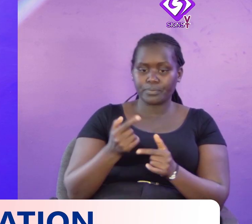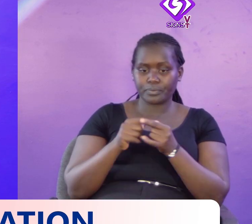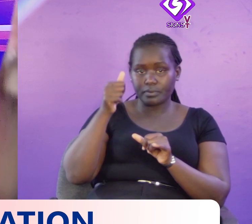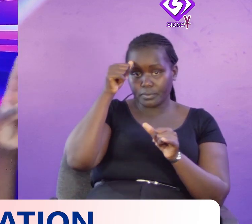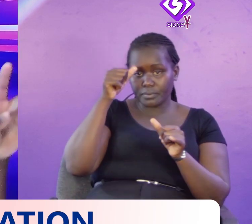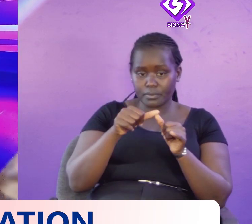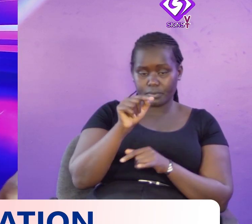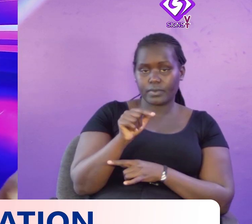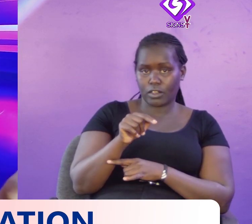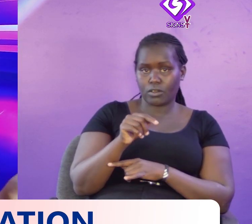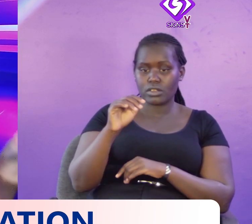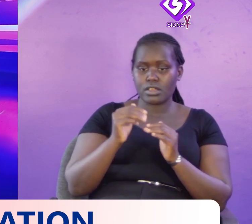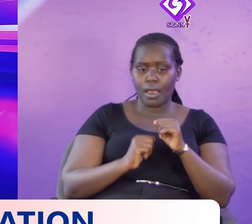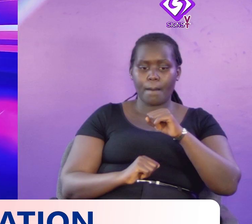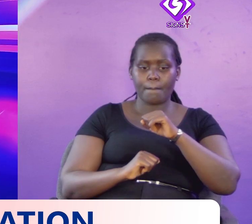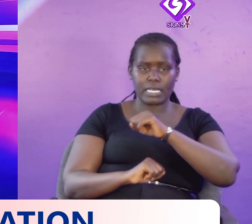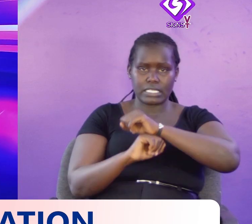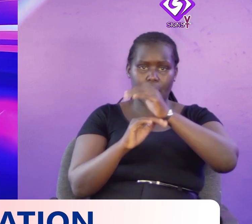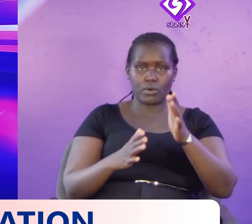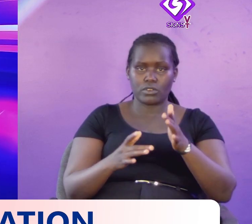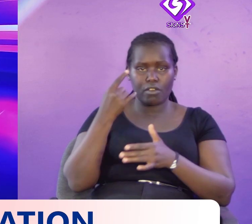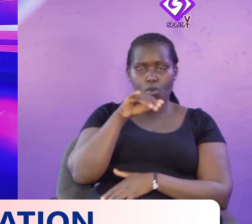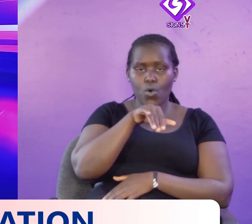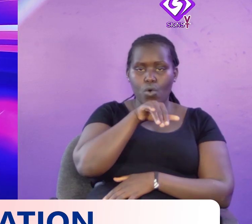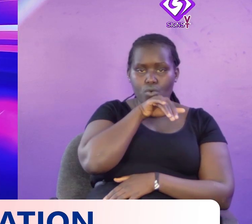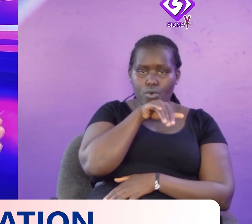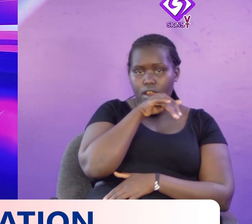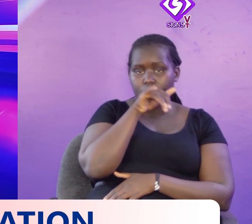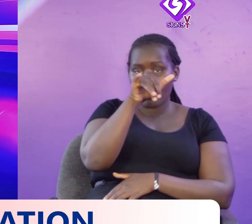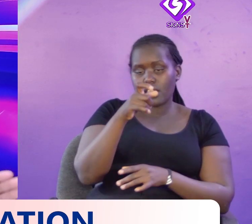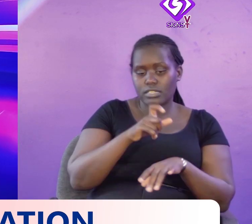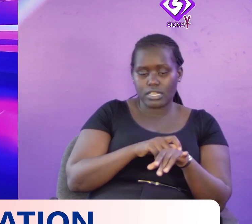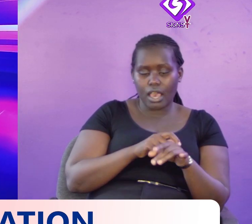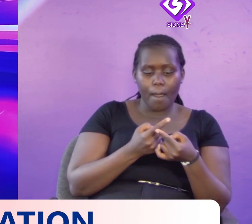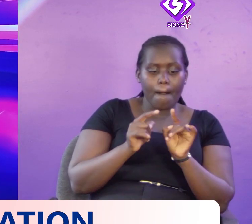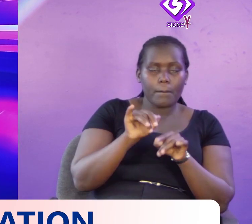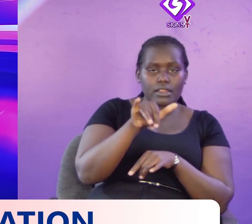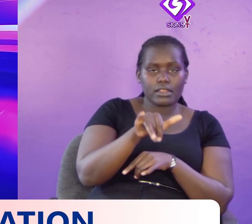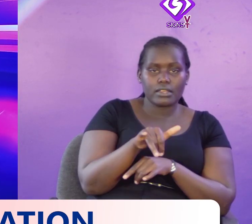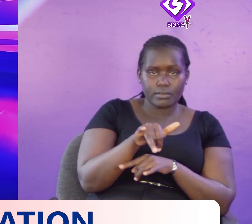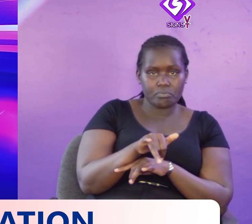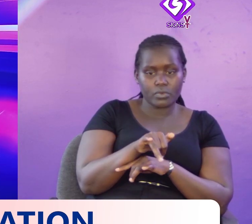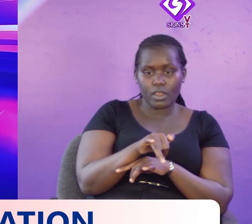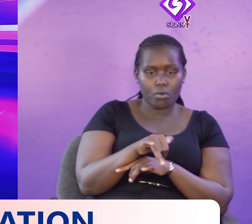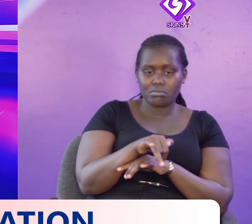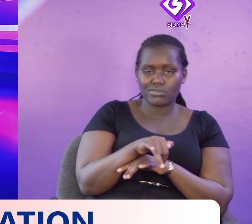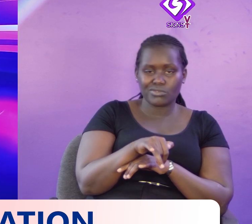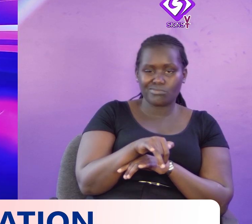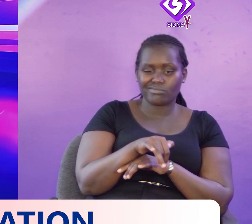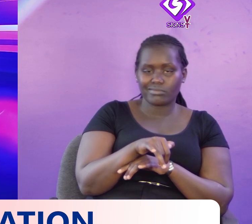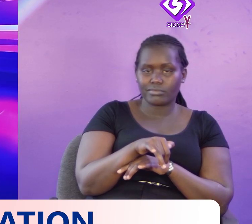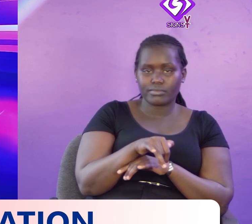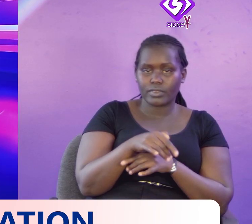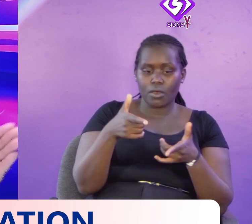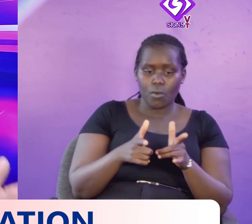this big supporter of Baba that time. Yes. But when Baba felt that I was not going to compromise, I was not going to let